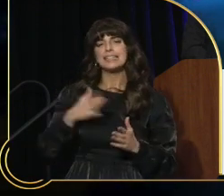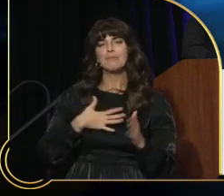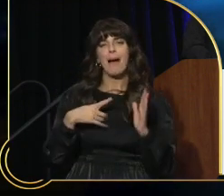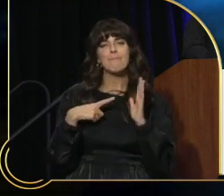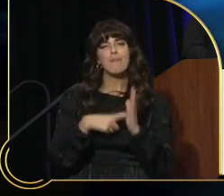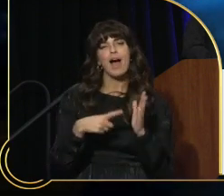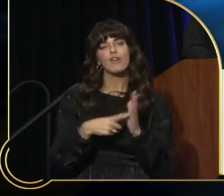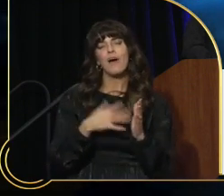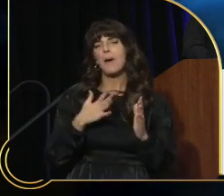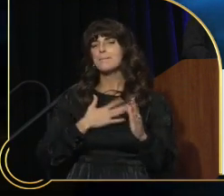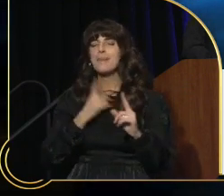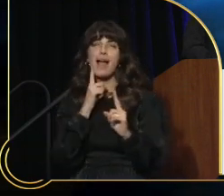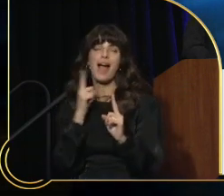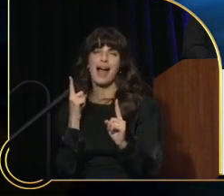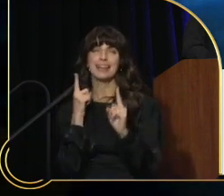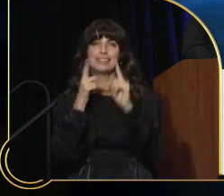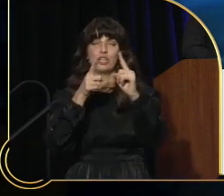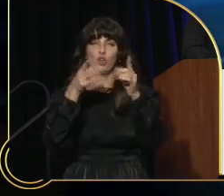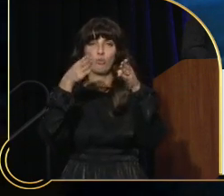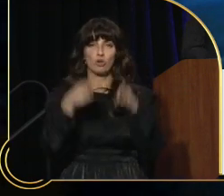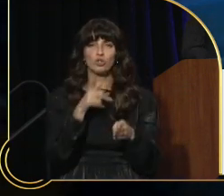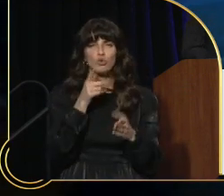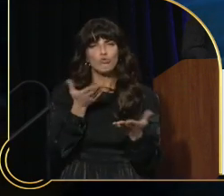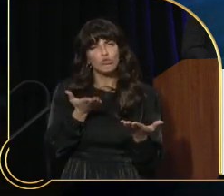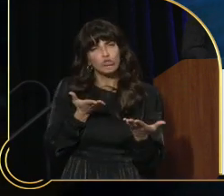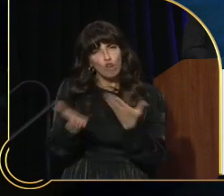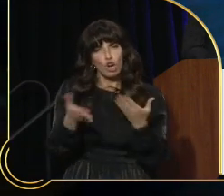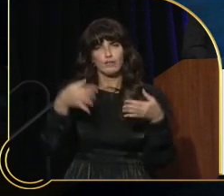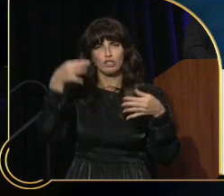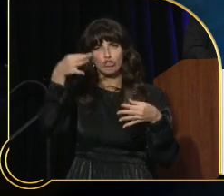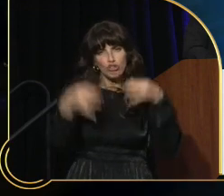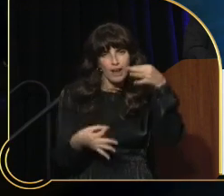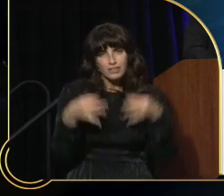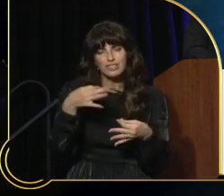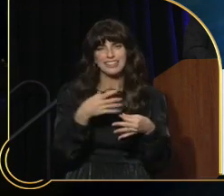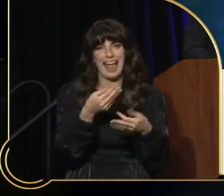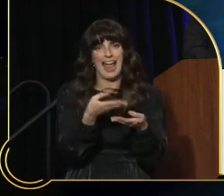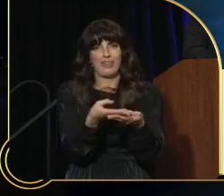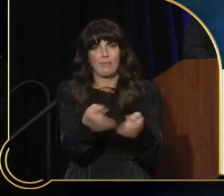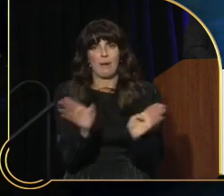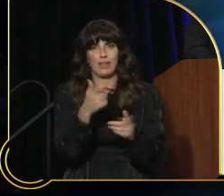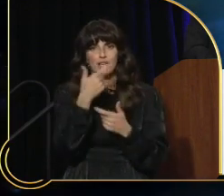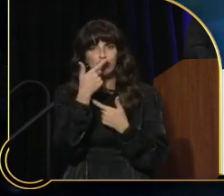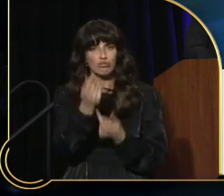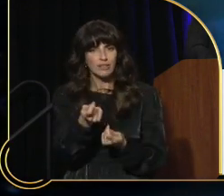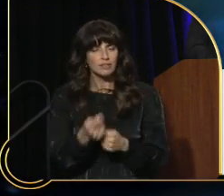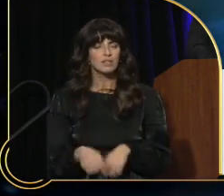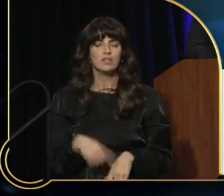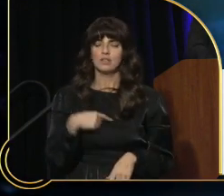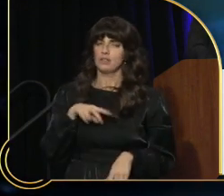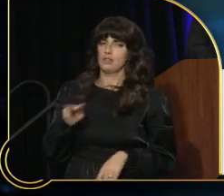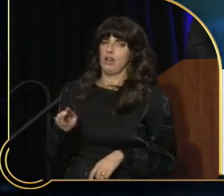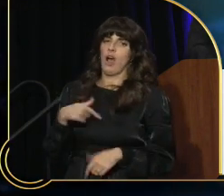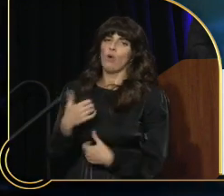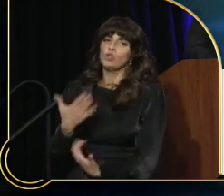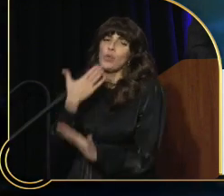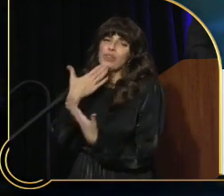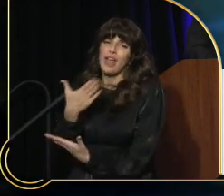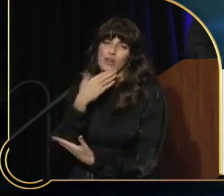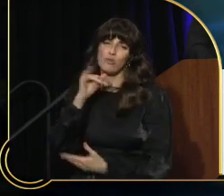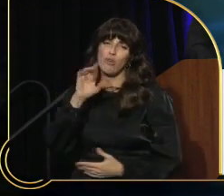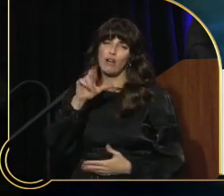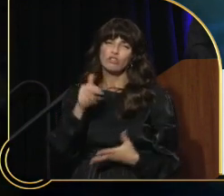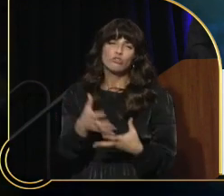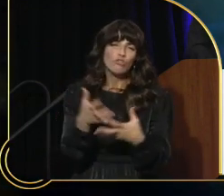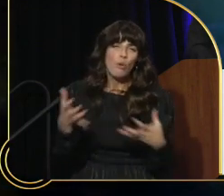my ideal of a person who serves justice and the public interest as a lawyer. And I I want to thank you, Ira, so much